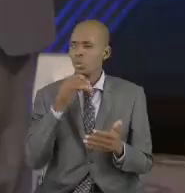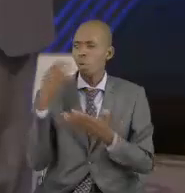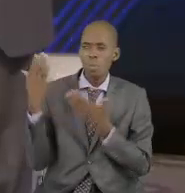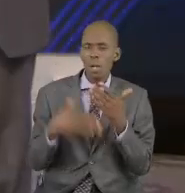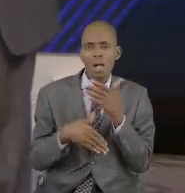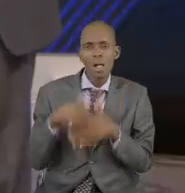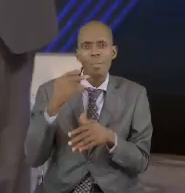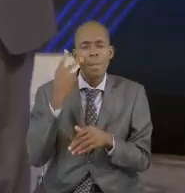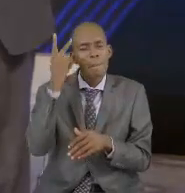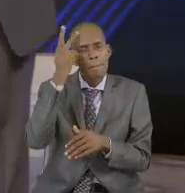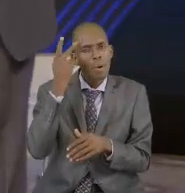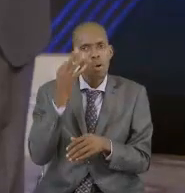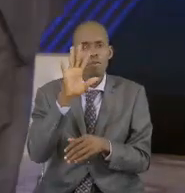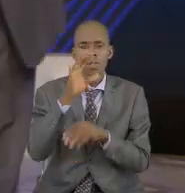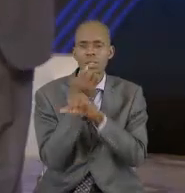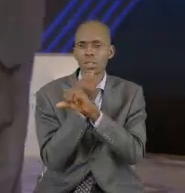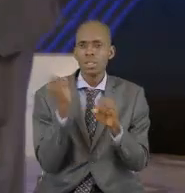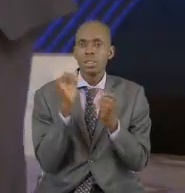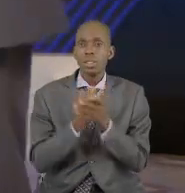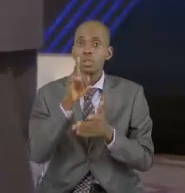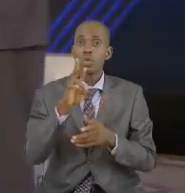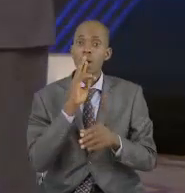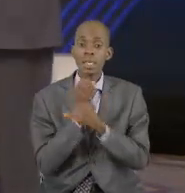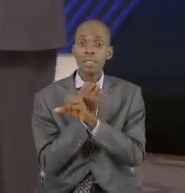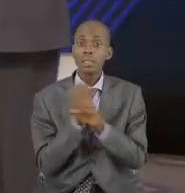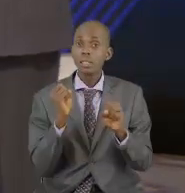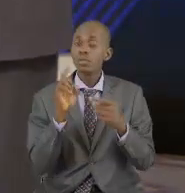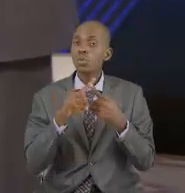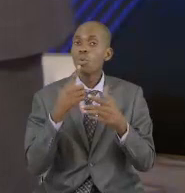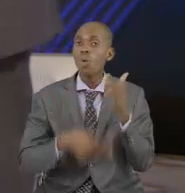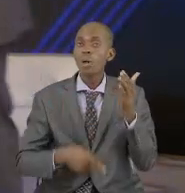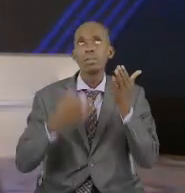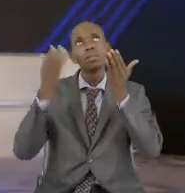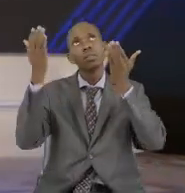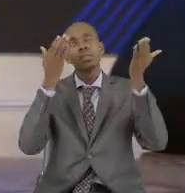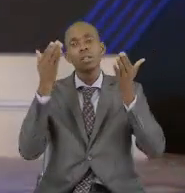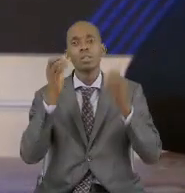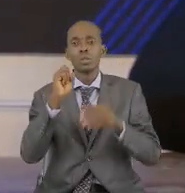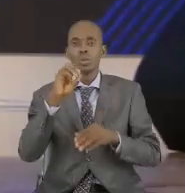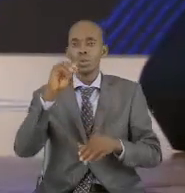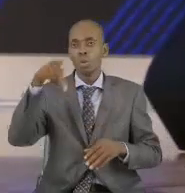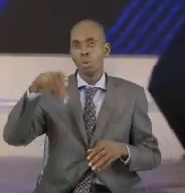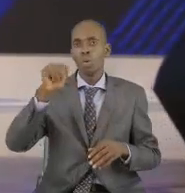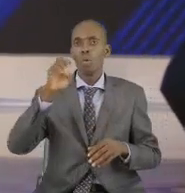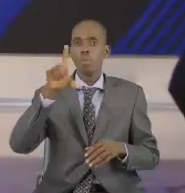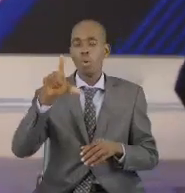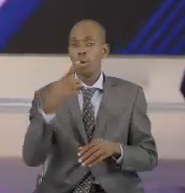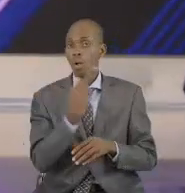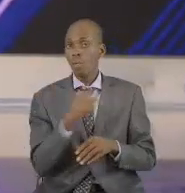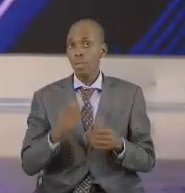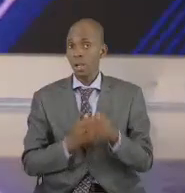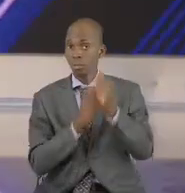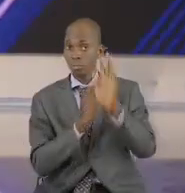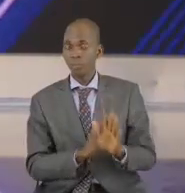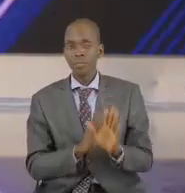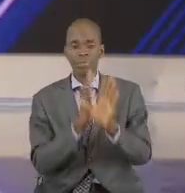your salvation, that you are saved to serve. And so Paul the apostle, he understood, he received grace